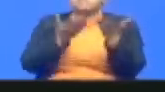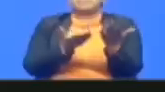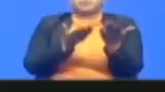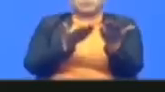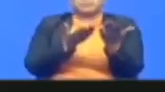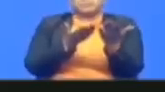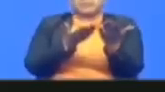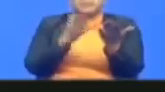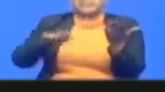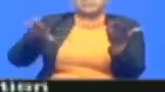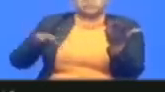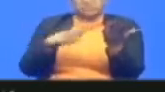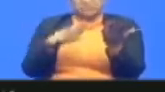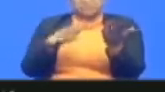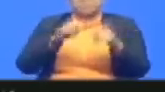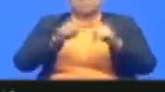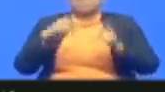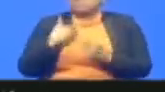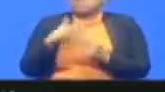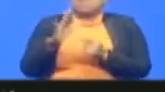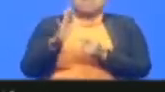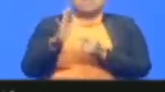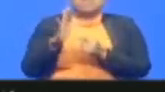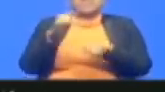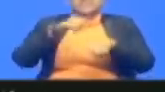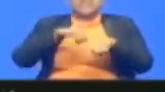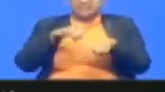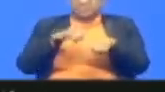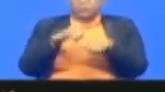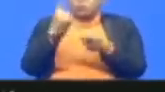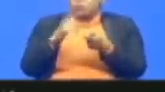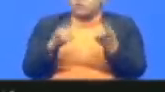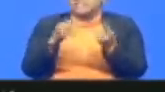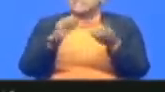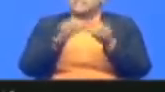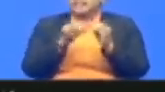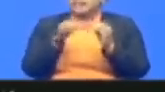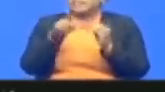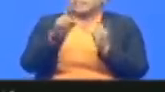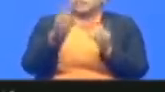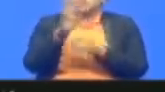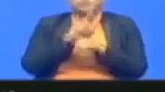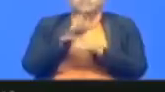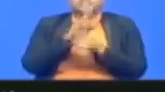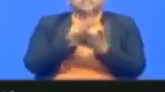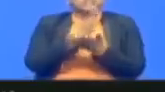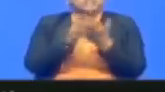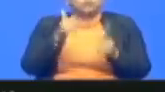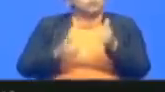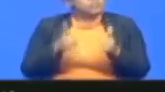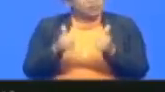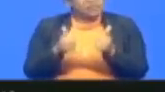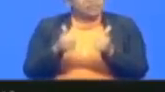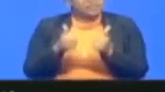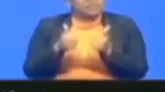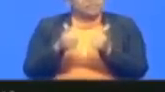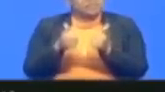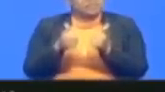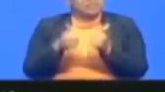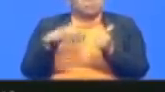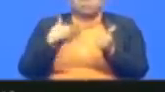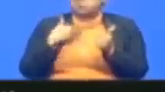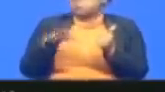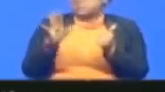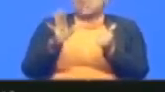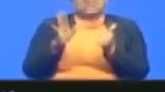National Assembly. But we don't want, what figure are they using? What share are they using? We don't want a division of